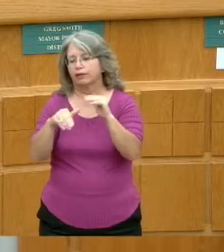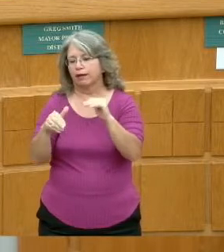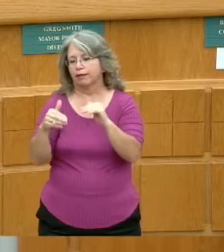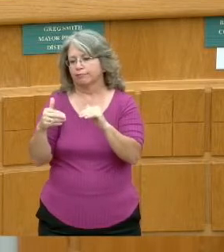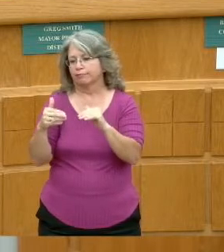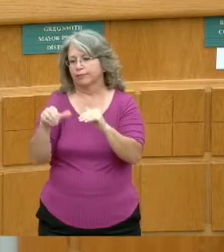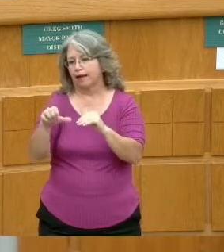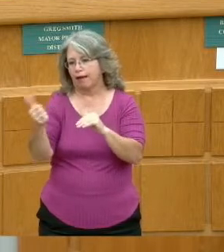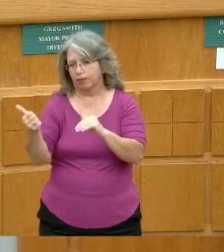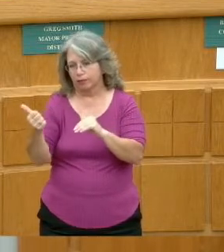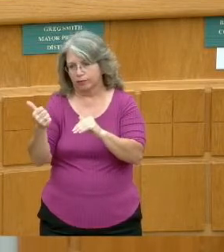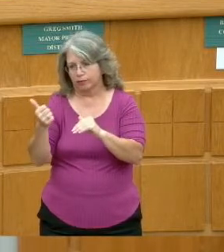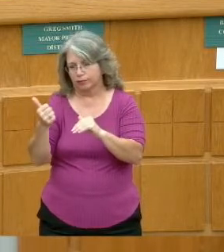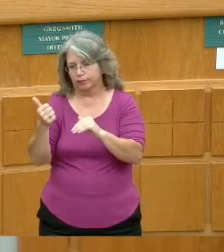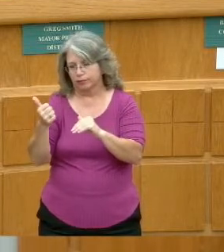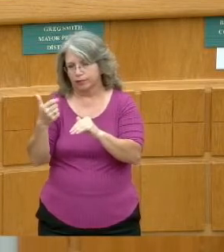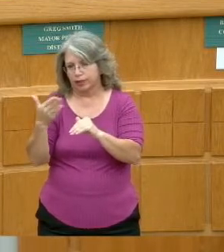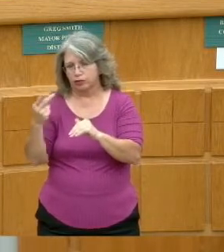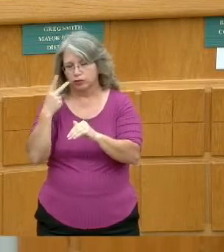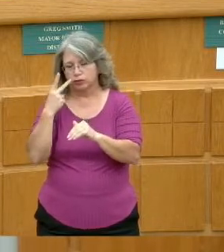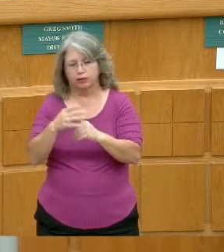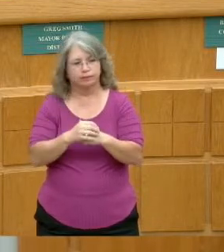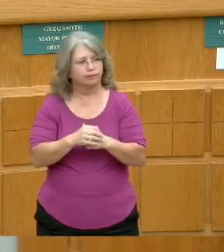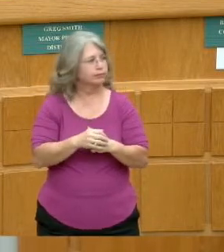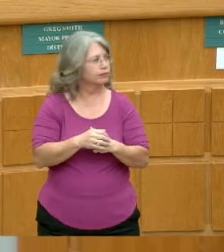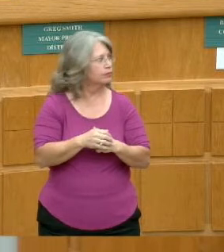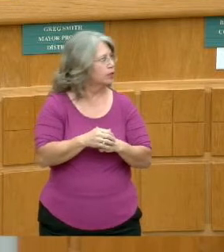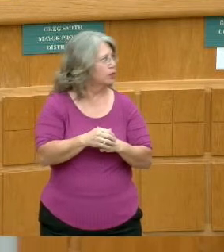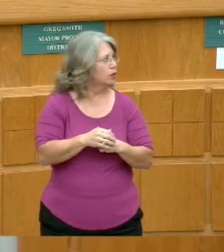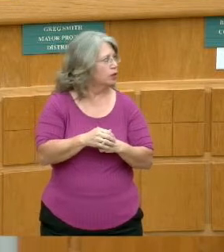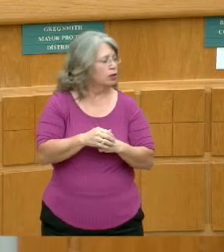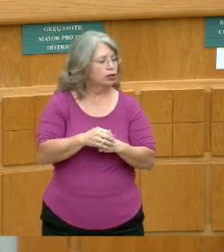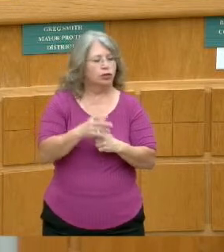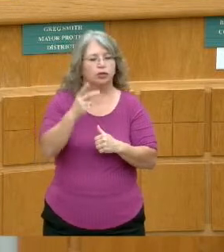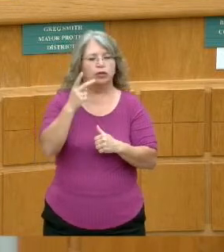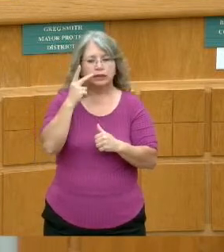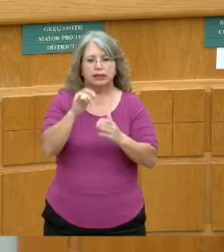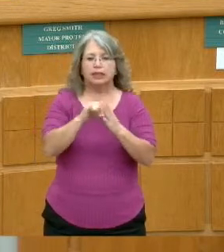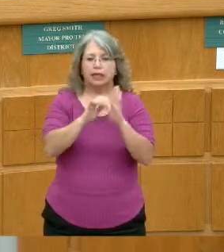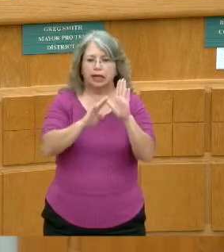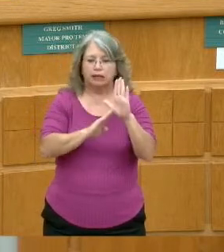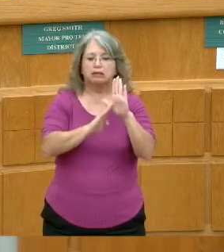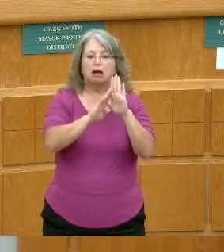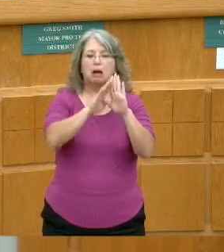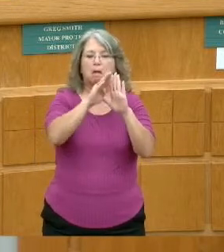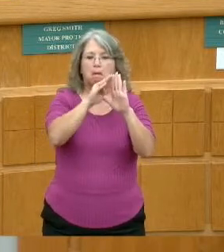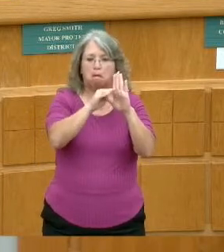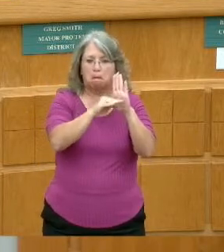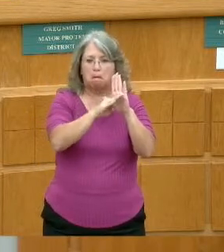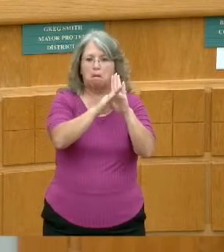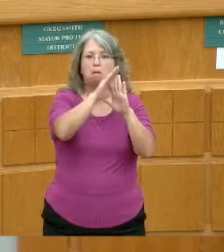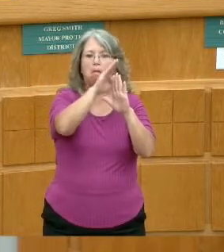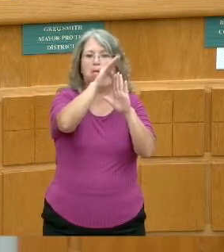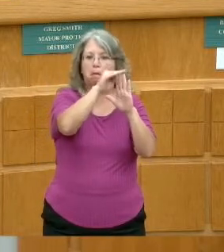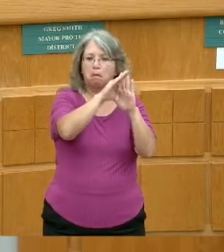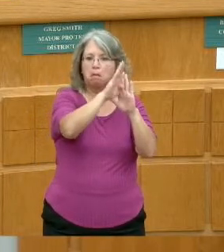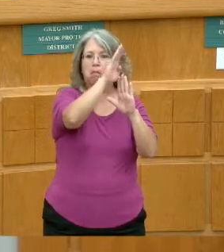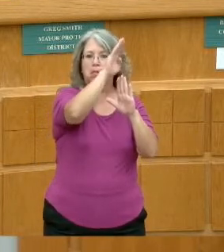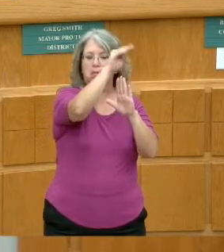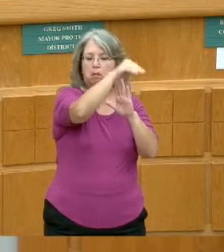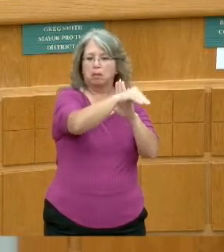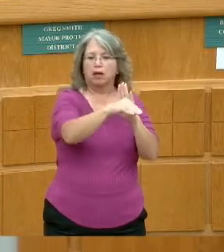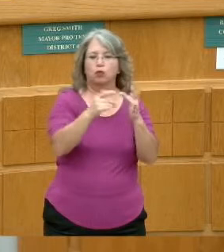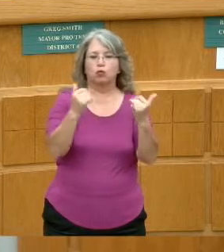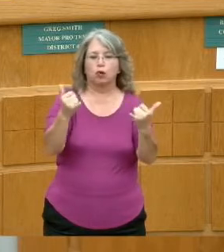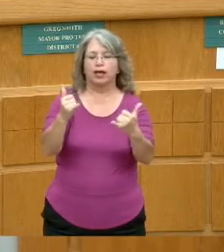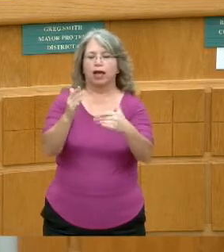and we're presenting as points instead of bars. But you can see there's a general upward trend in the number of tests. I would say that right now the average number of tests